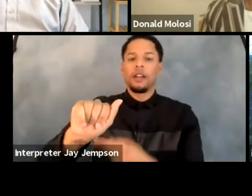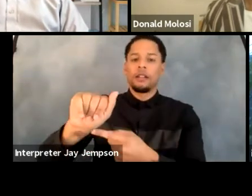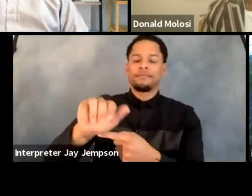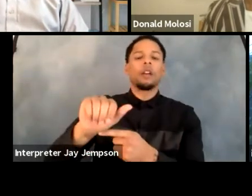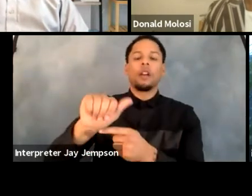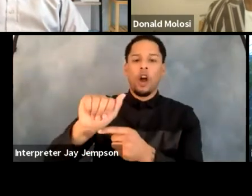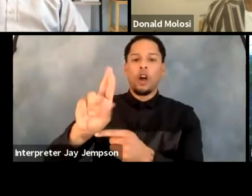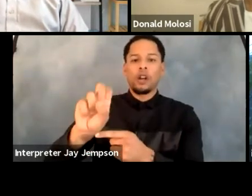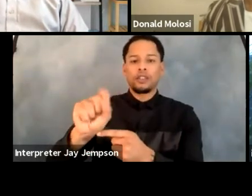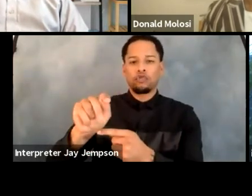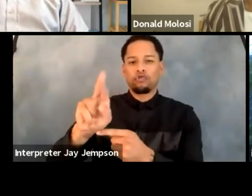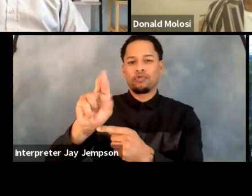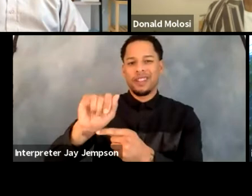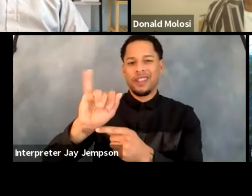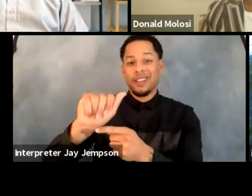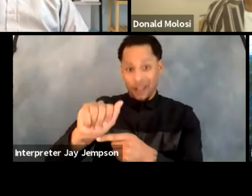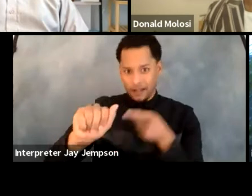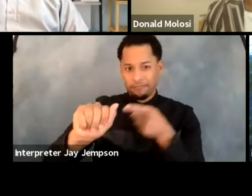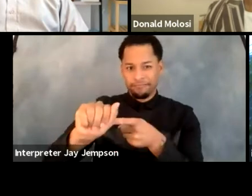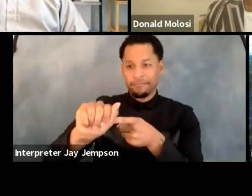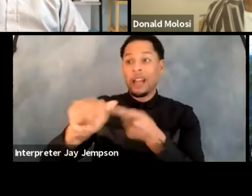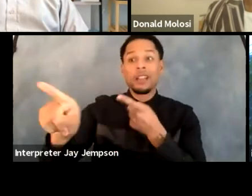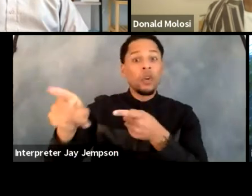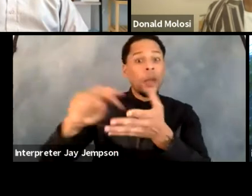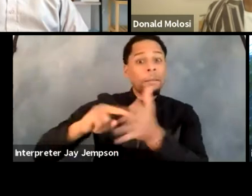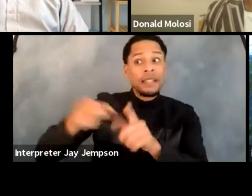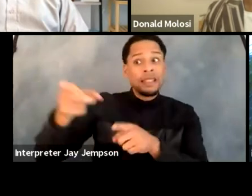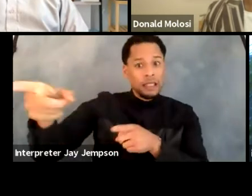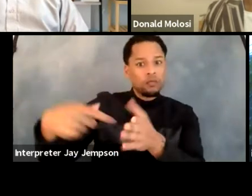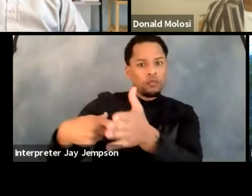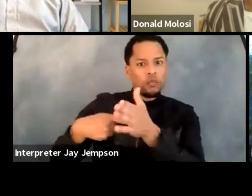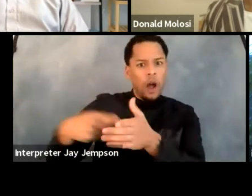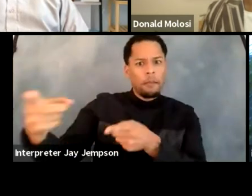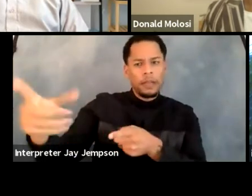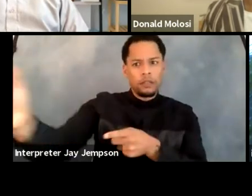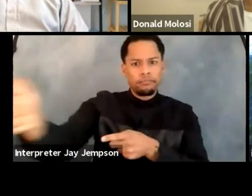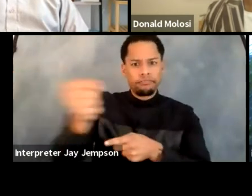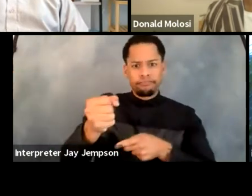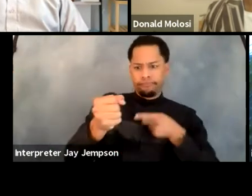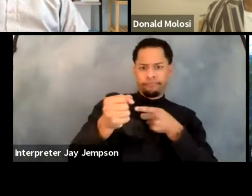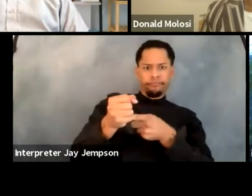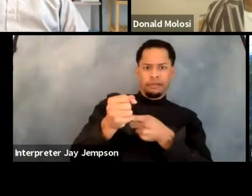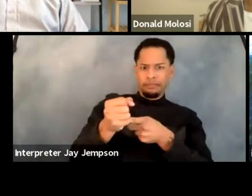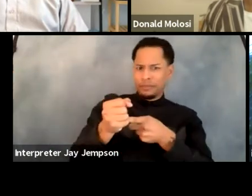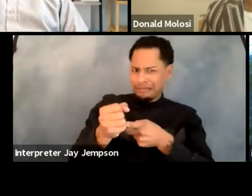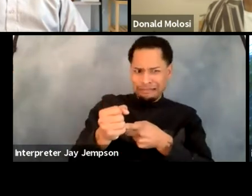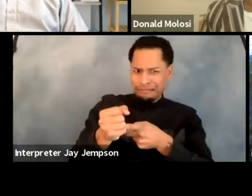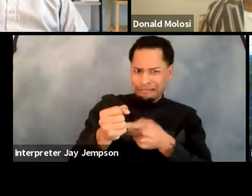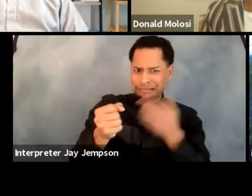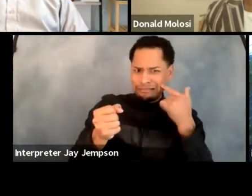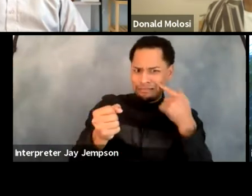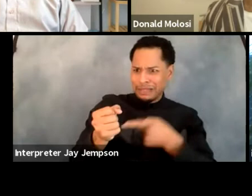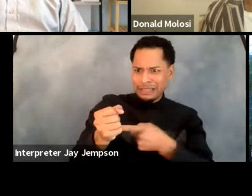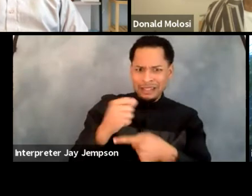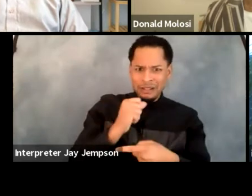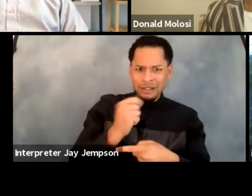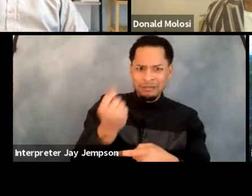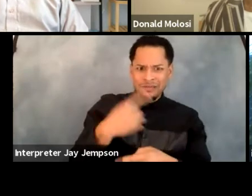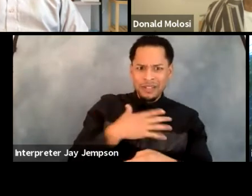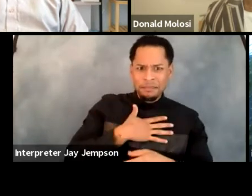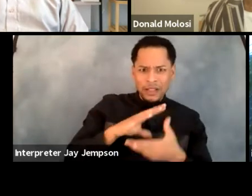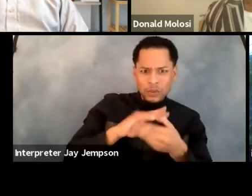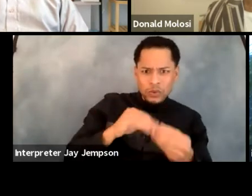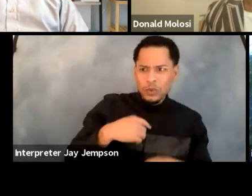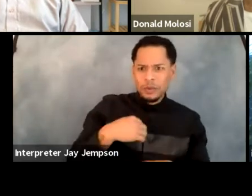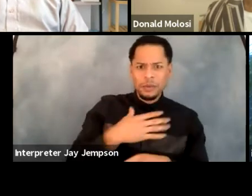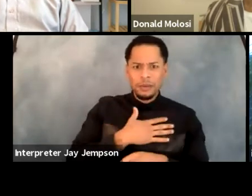to, you know, tell my people's story, which is my story, with someone across the world, and